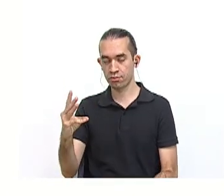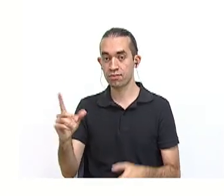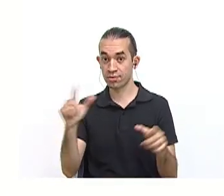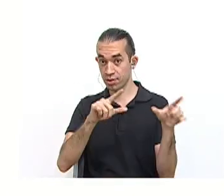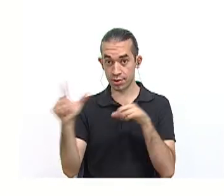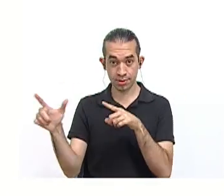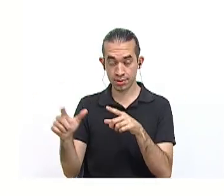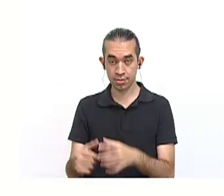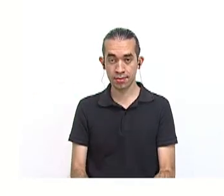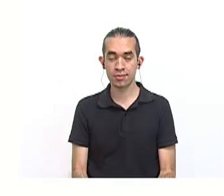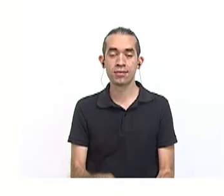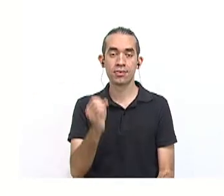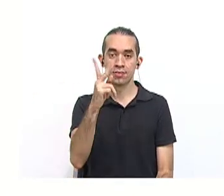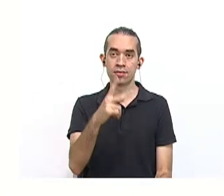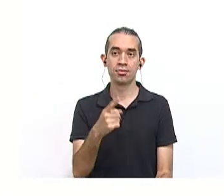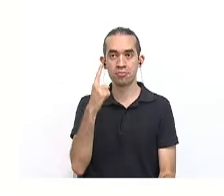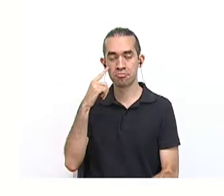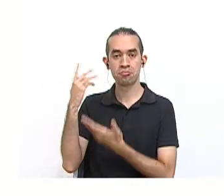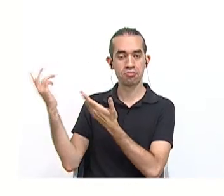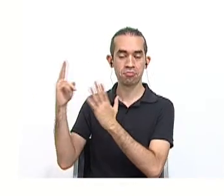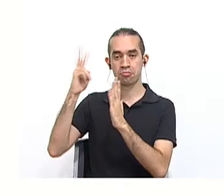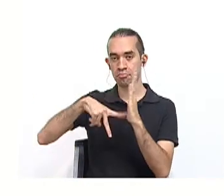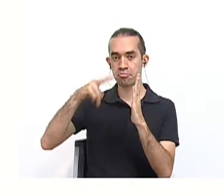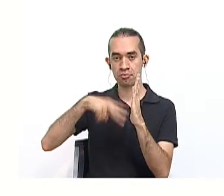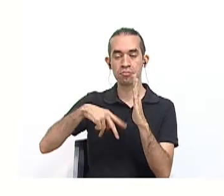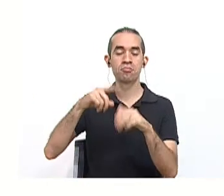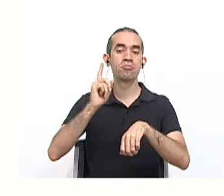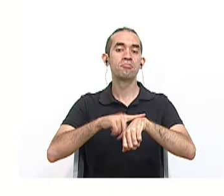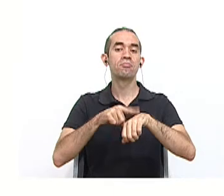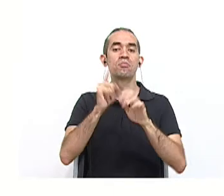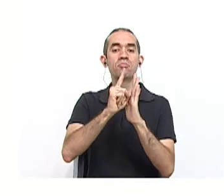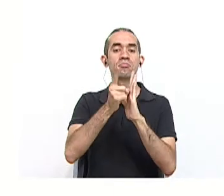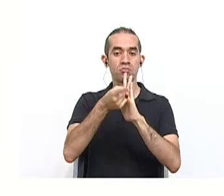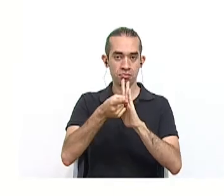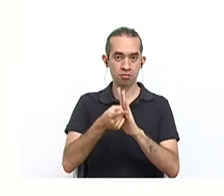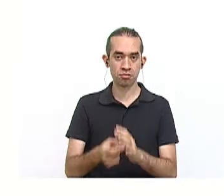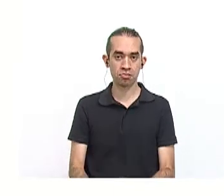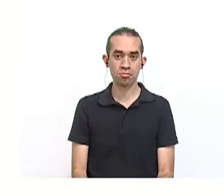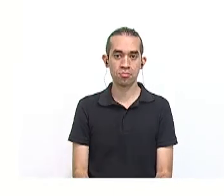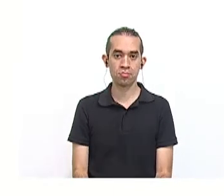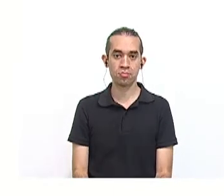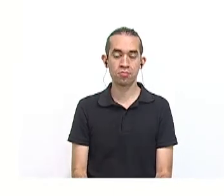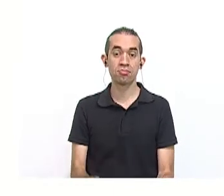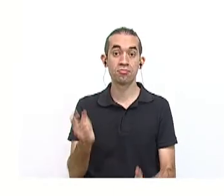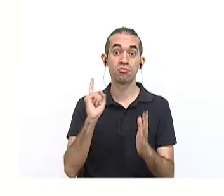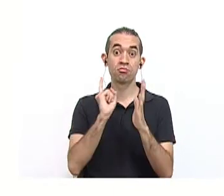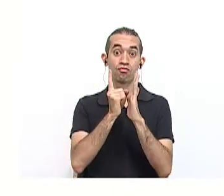you ready? Okay, here is the reading, and you have 1 minute.